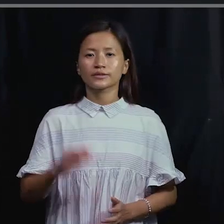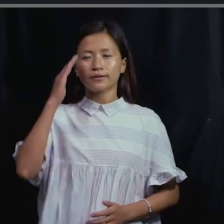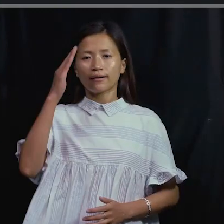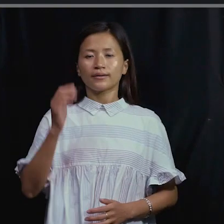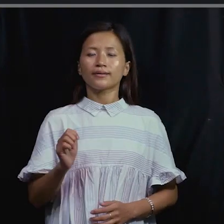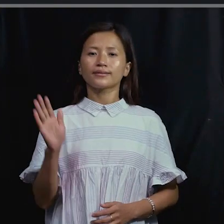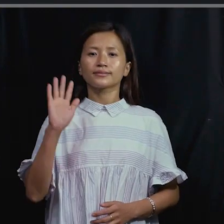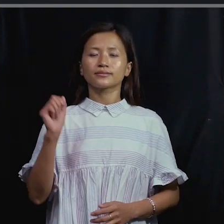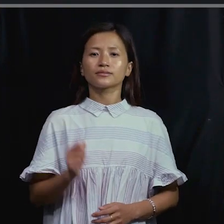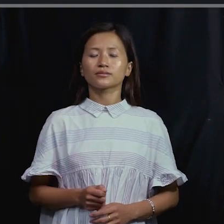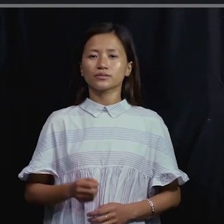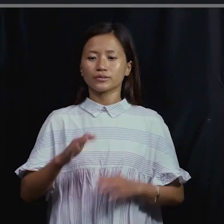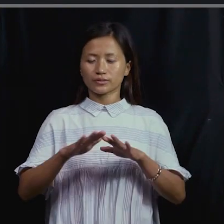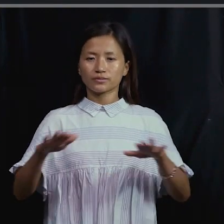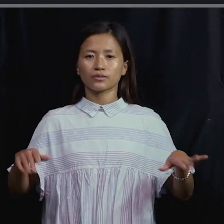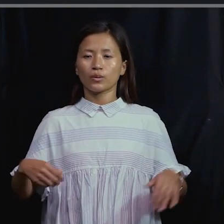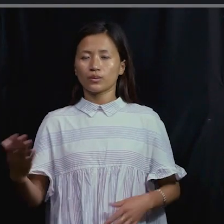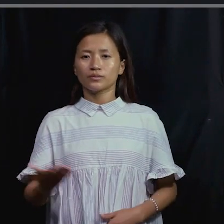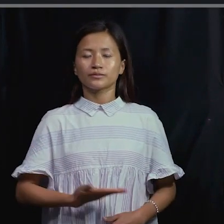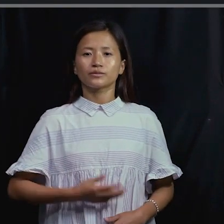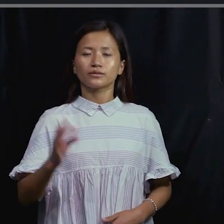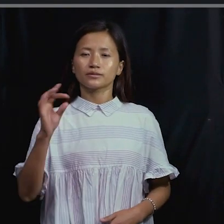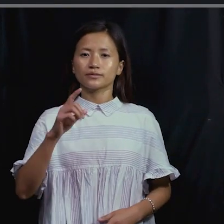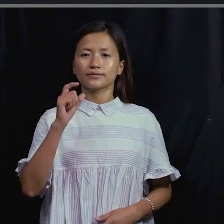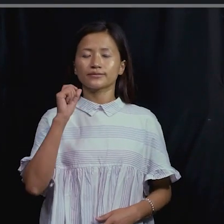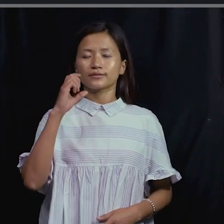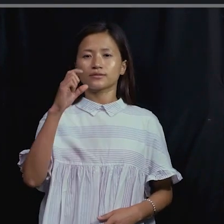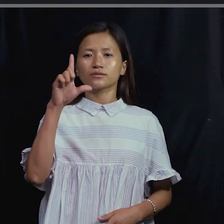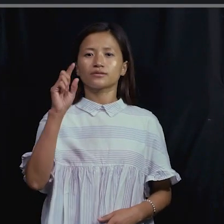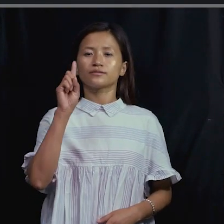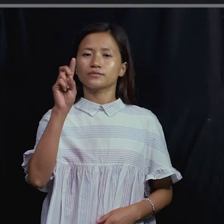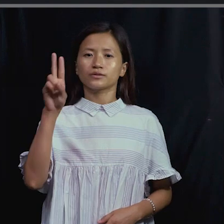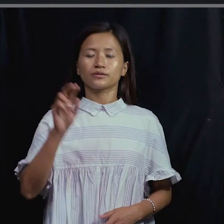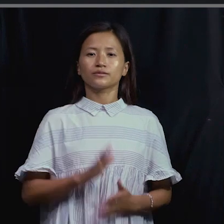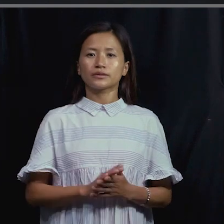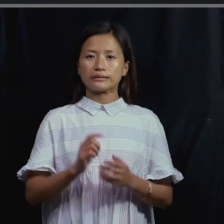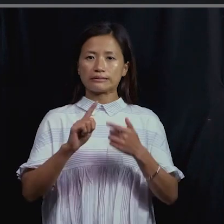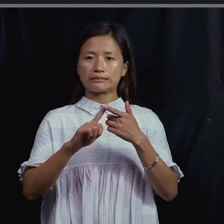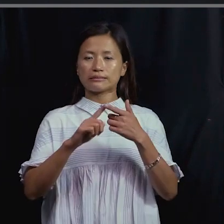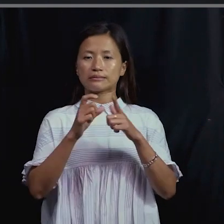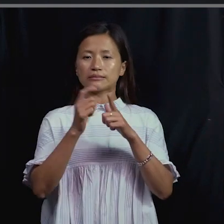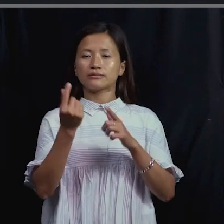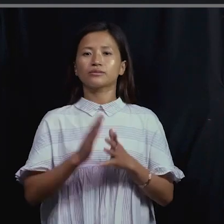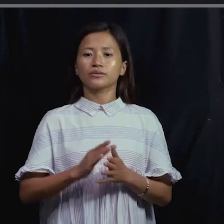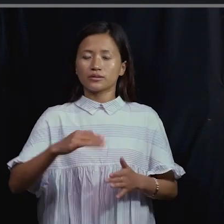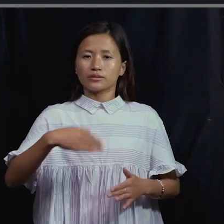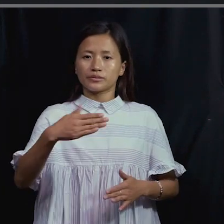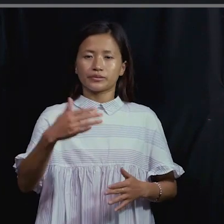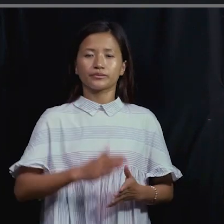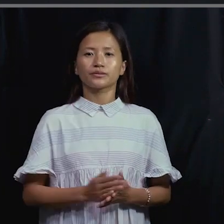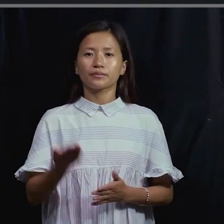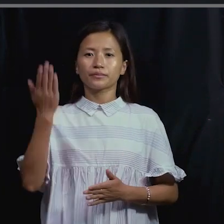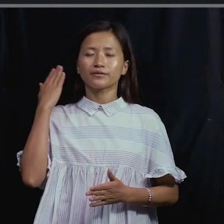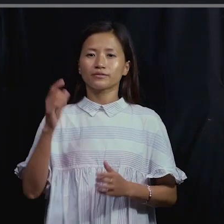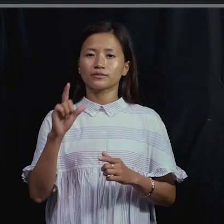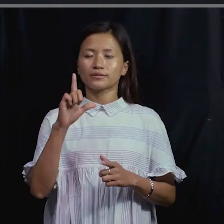Hi students, welcome once again to class 12 education. And even today also we will be continuing with the